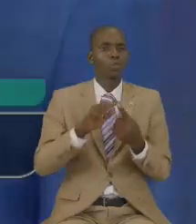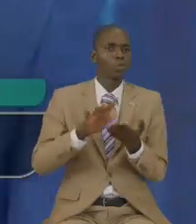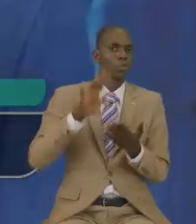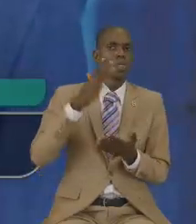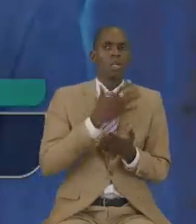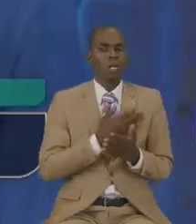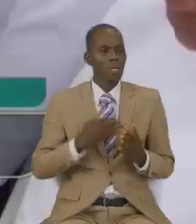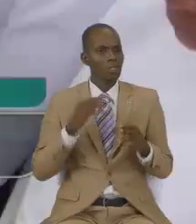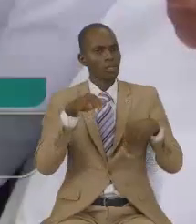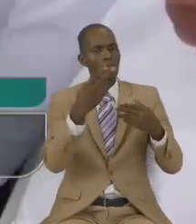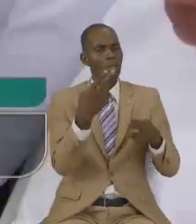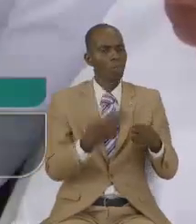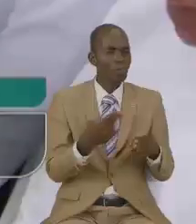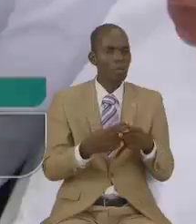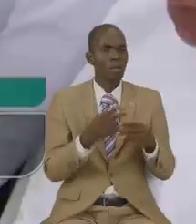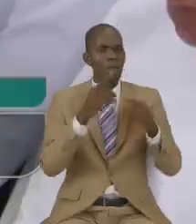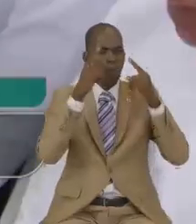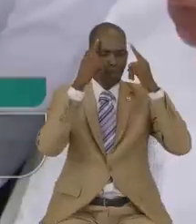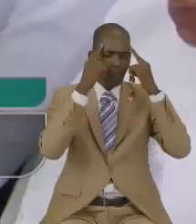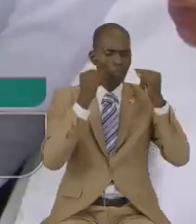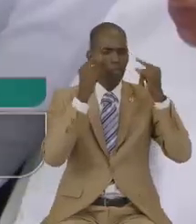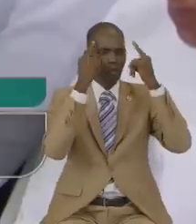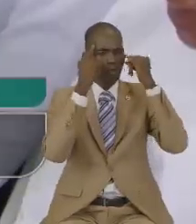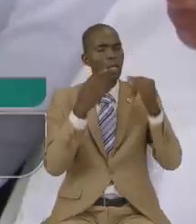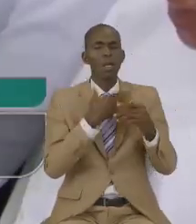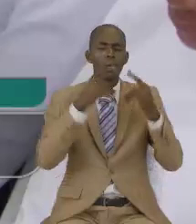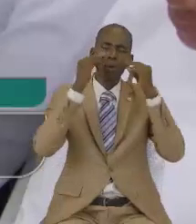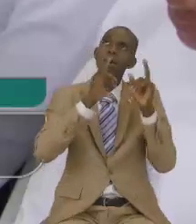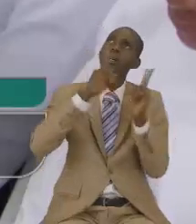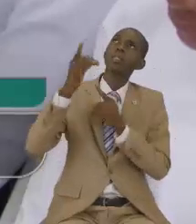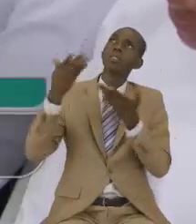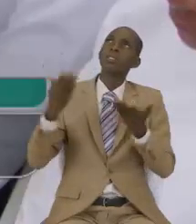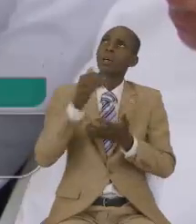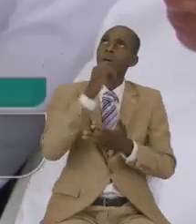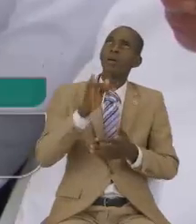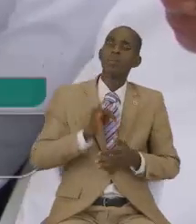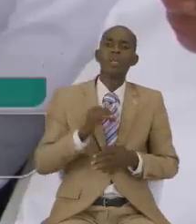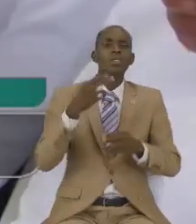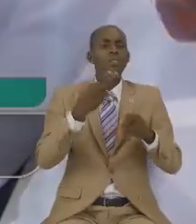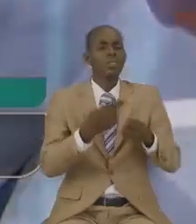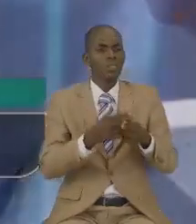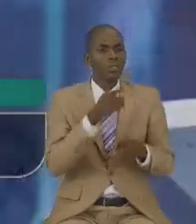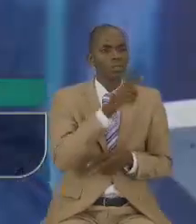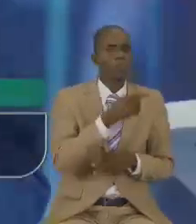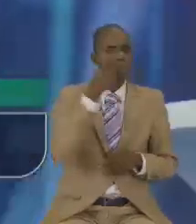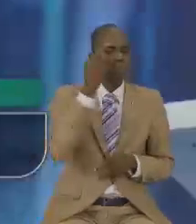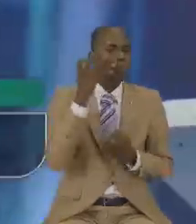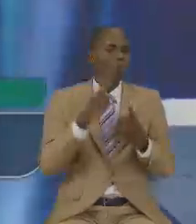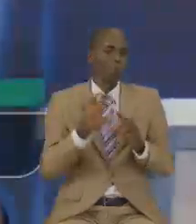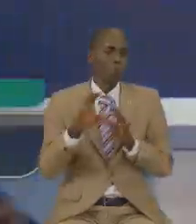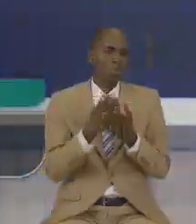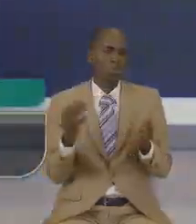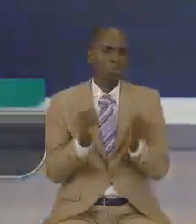them Moses, Moses. And Moses said, here am I. He named him because he wanted to do something with